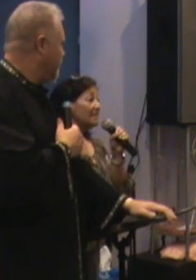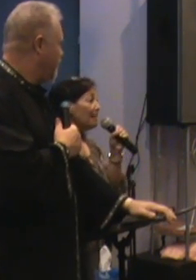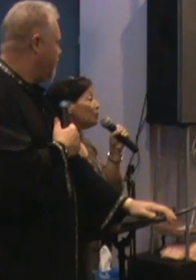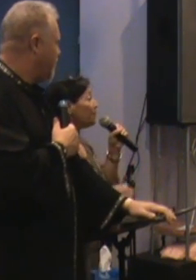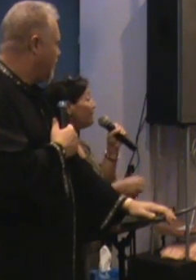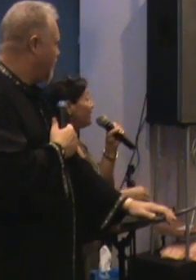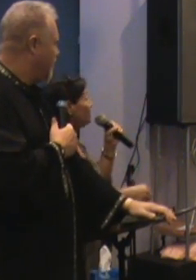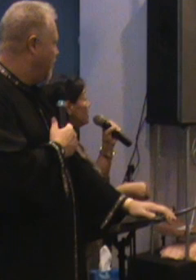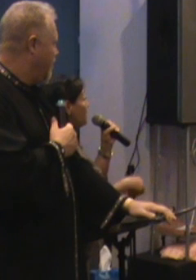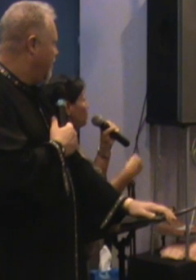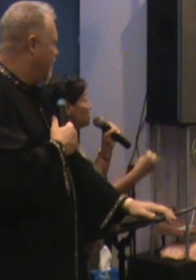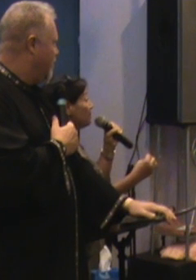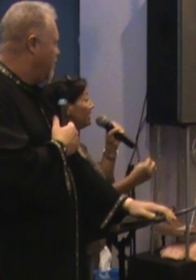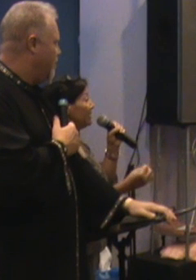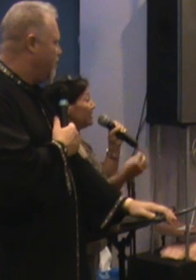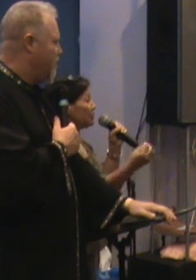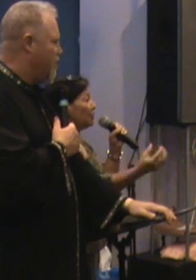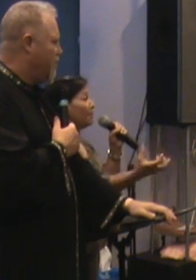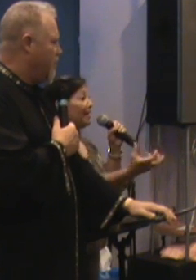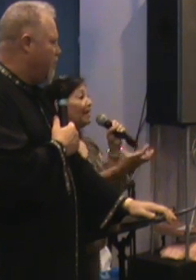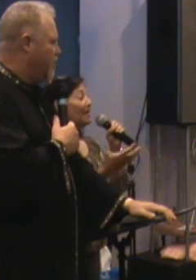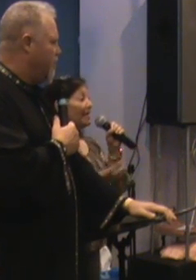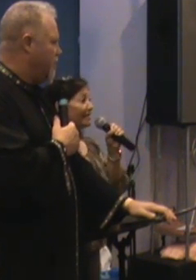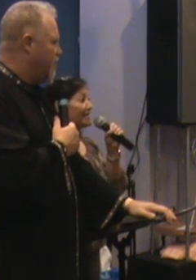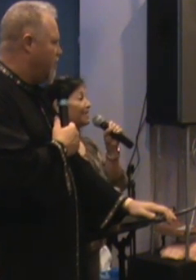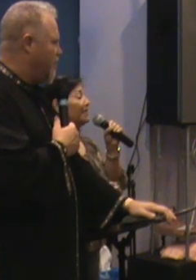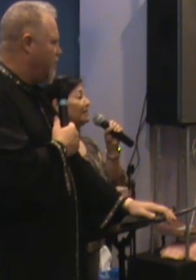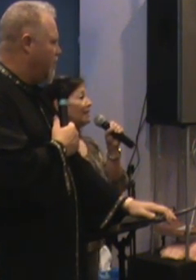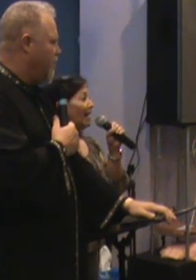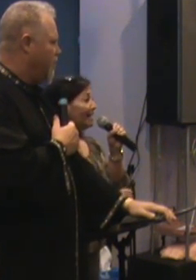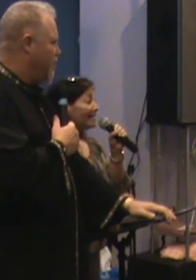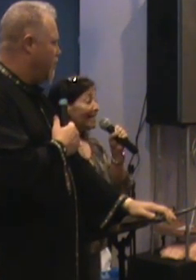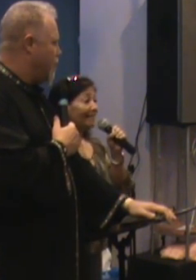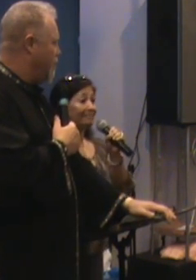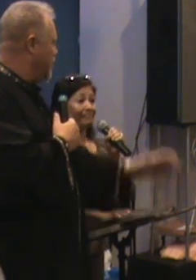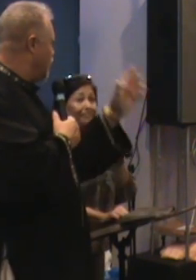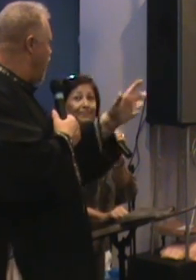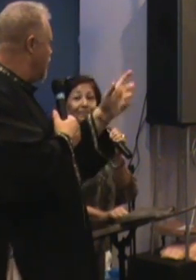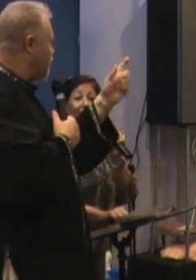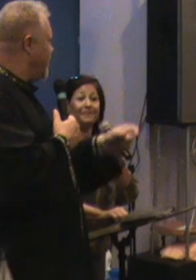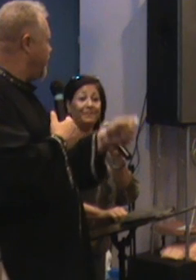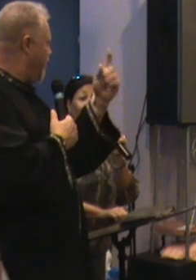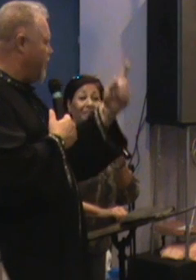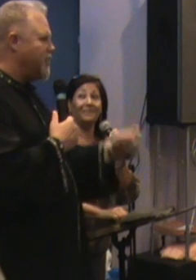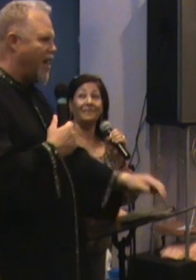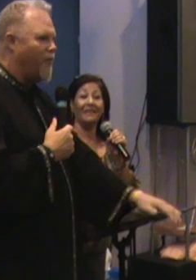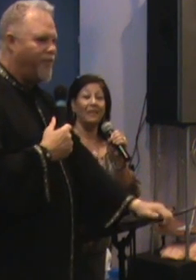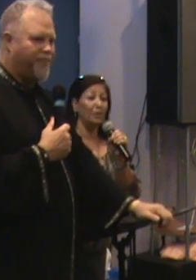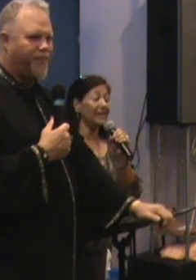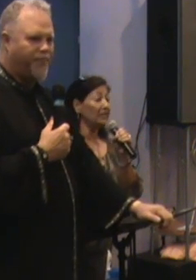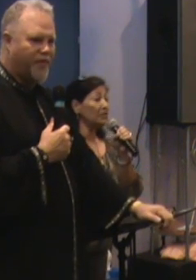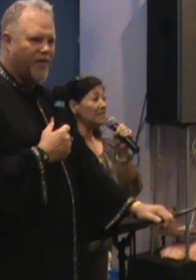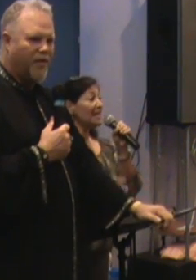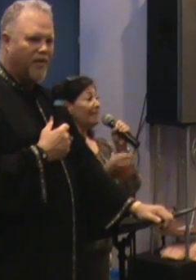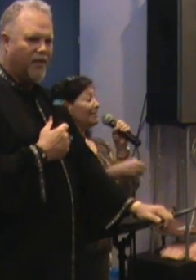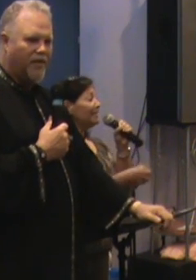King. Estamos preparando esta próxima generación para recibir al Rey. Because God is raising up in this hour.